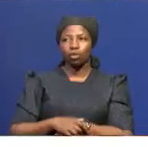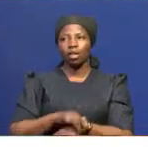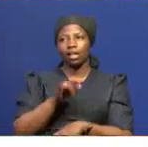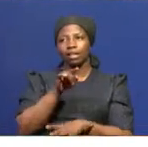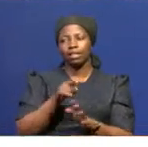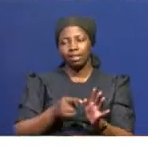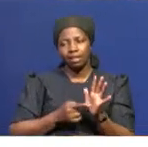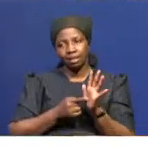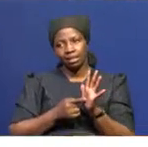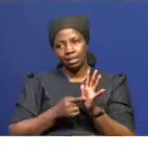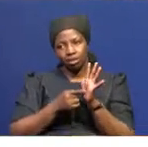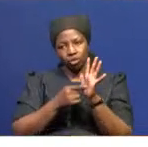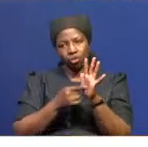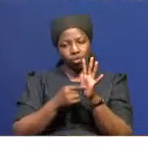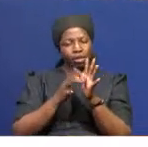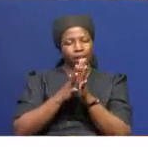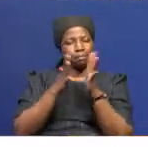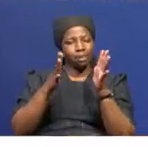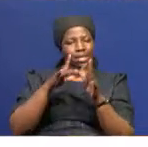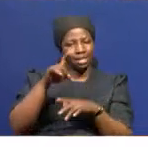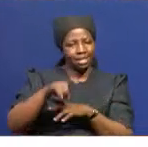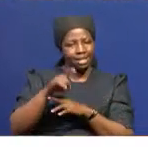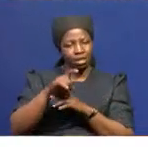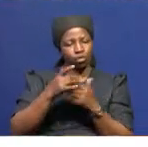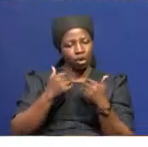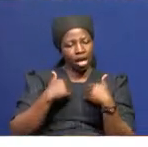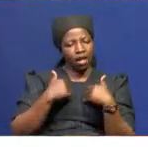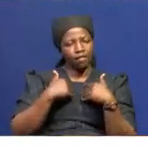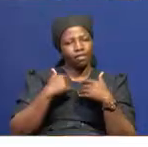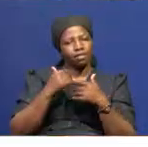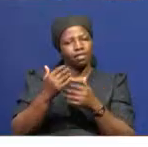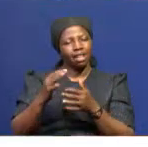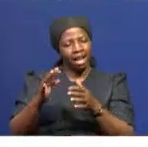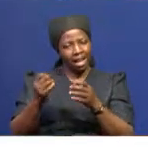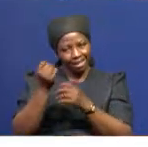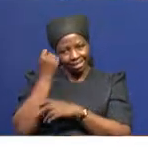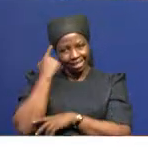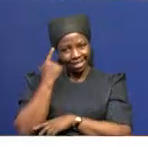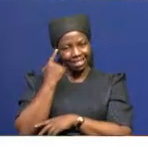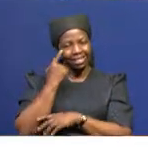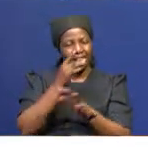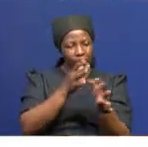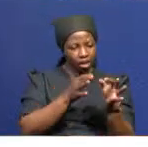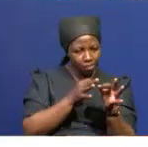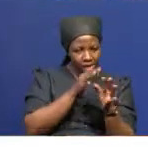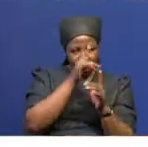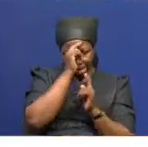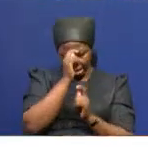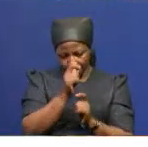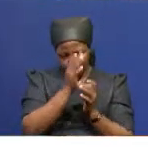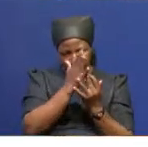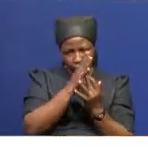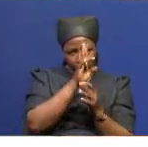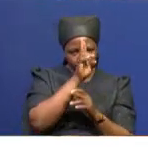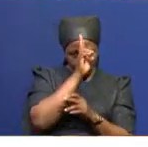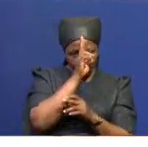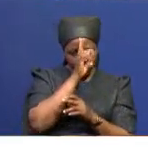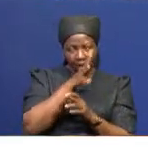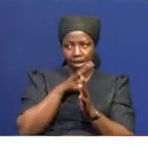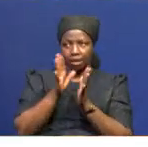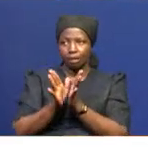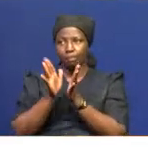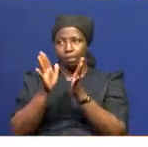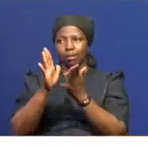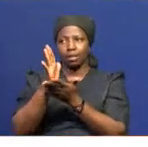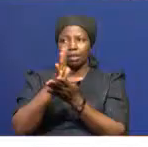broader need to foster mutual understanding, accountability, and respect between the police and the public. In